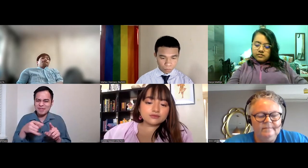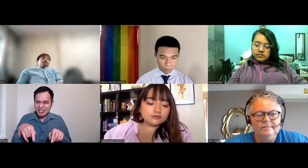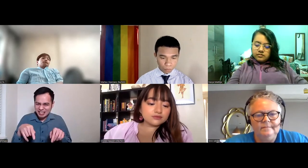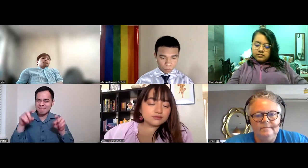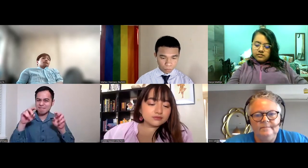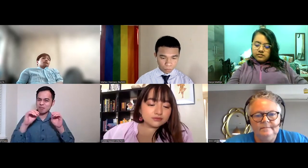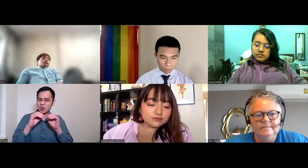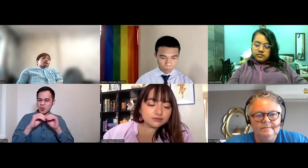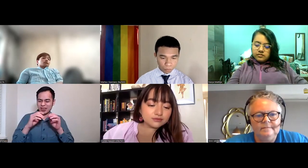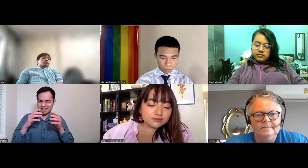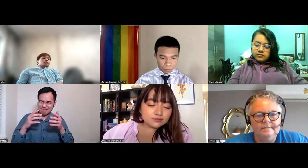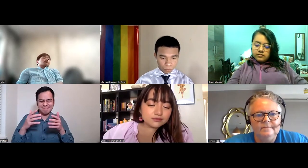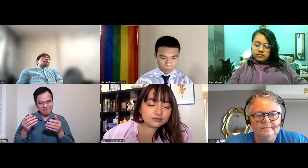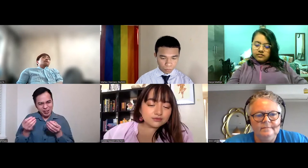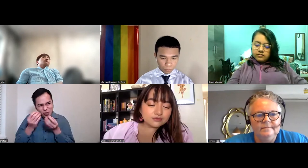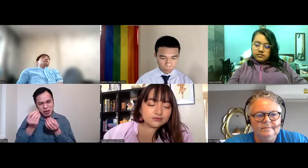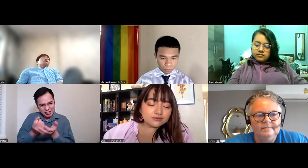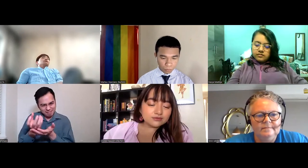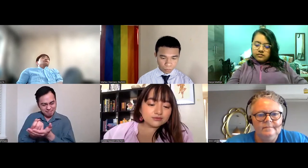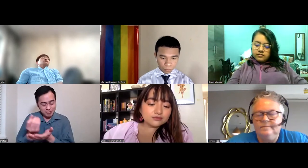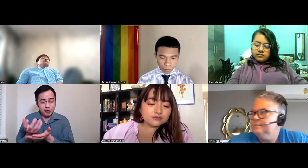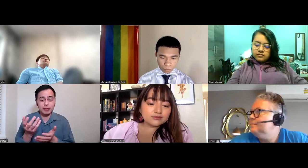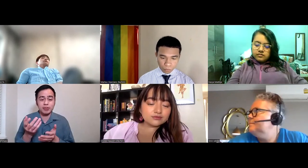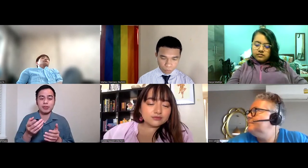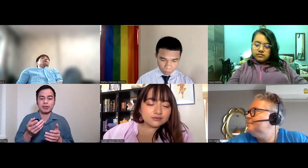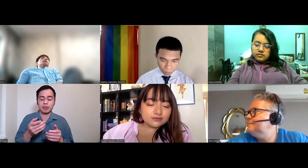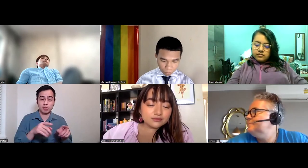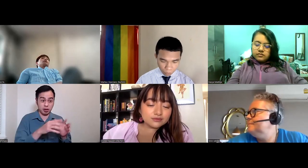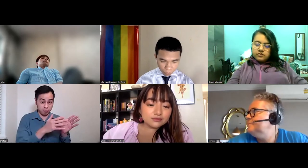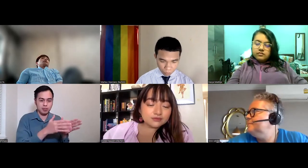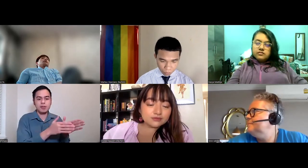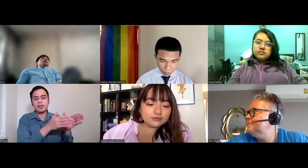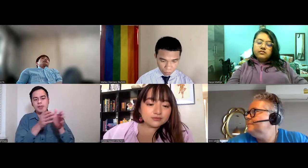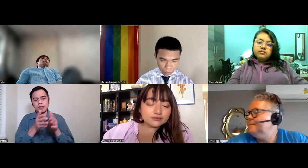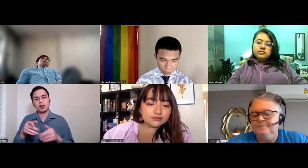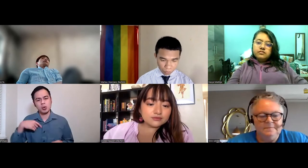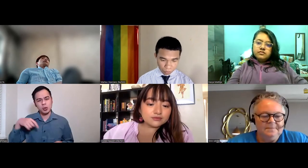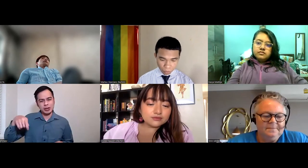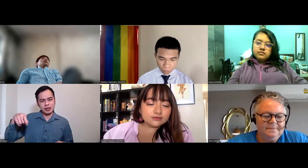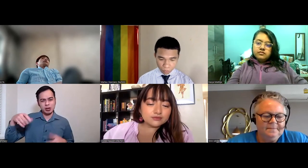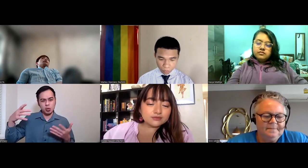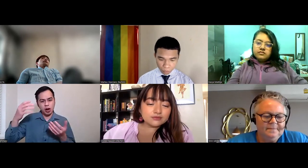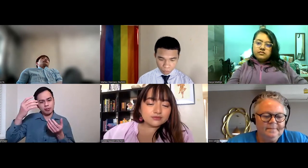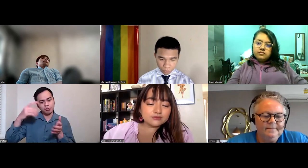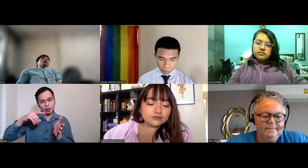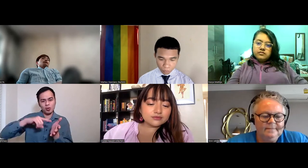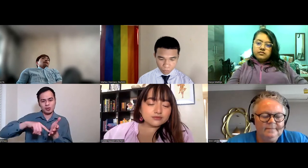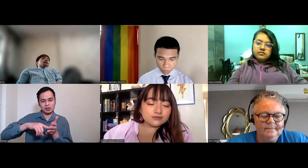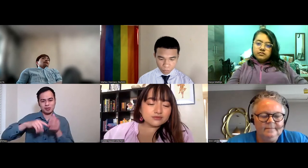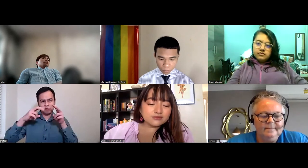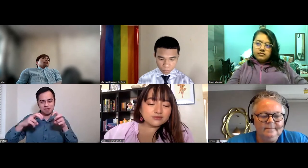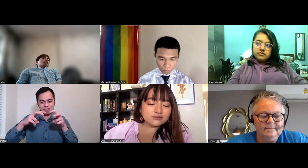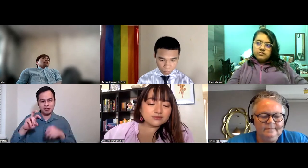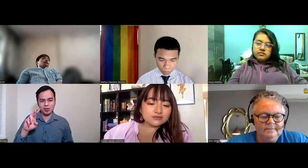Zoom or online learning, I think it's becoming a more of a greater challenge for teachers of students with disability.